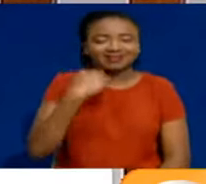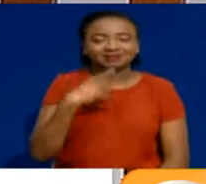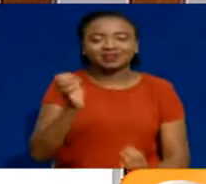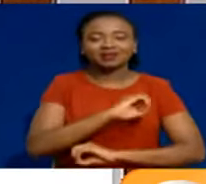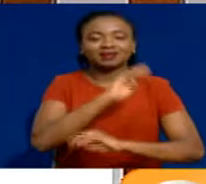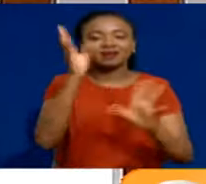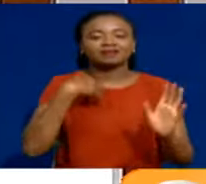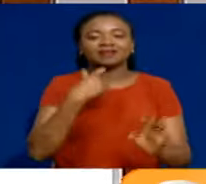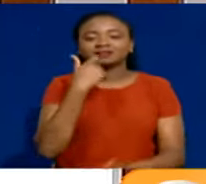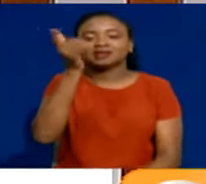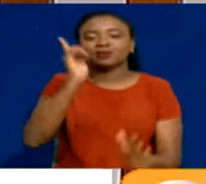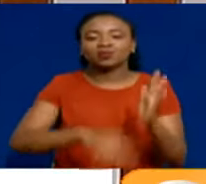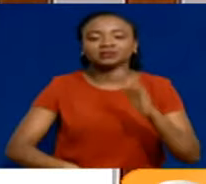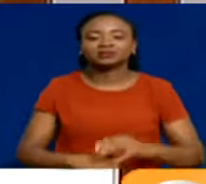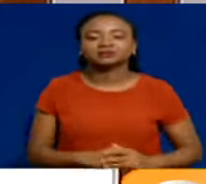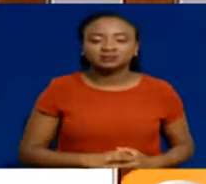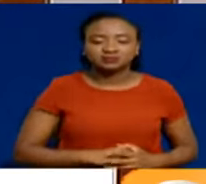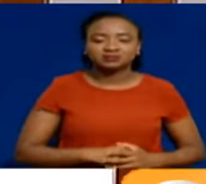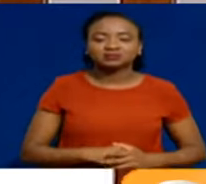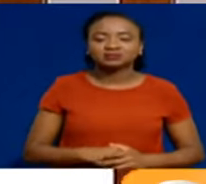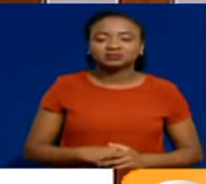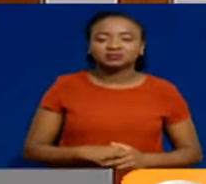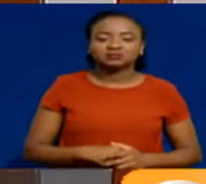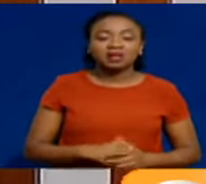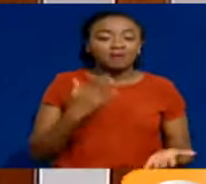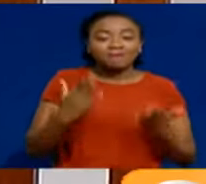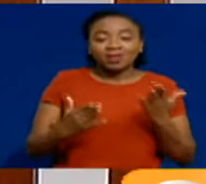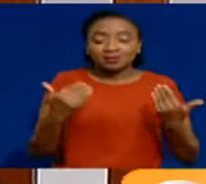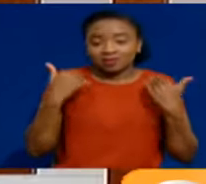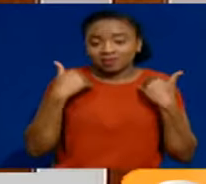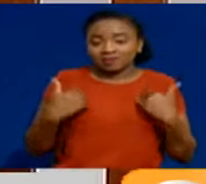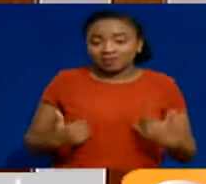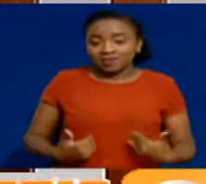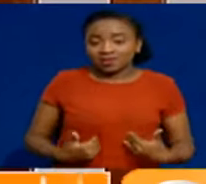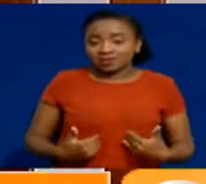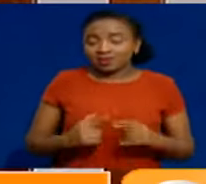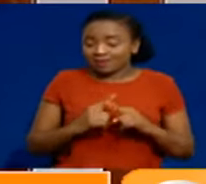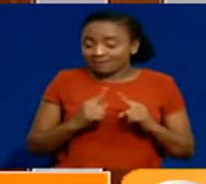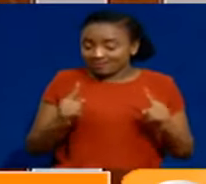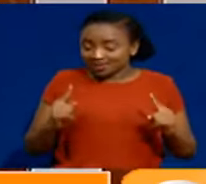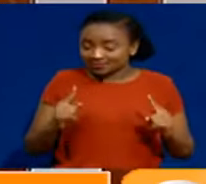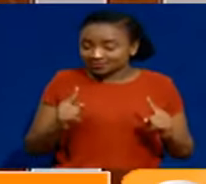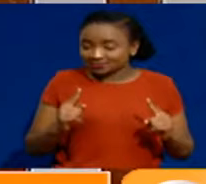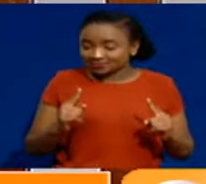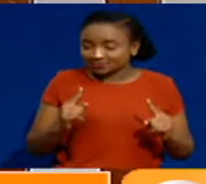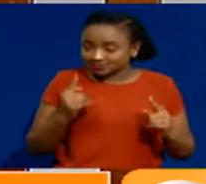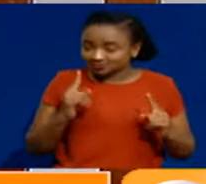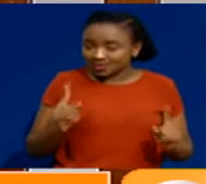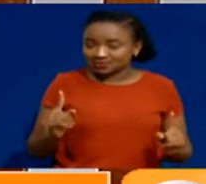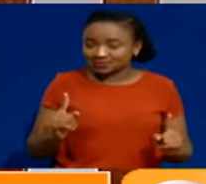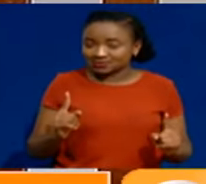you about something. It might not be me. But listen to me carefully.